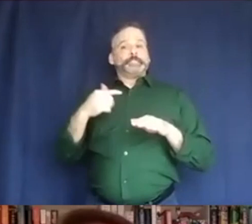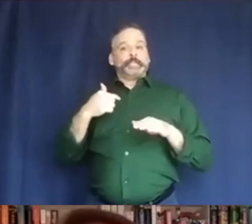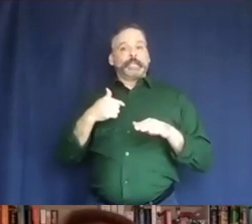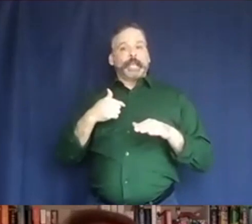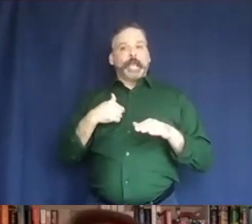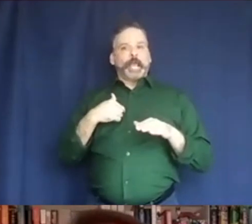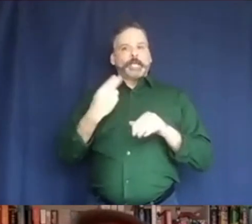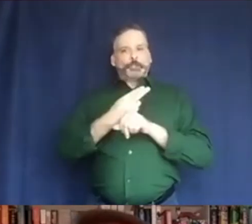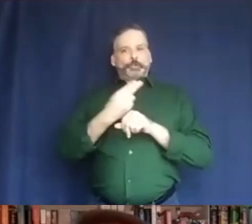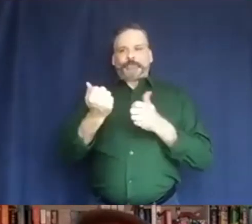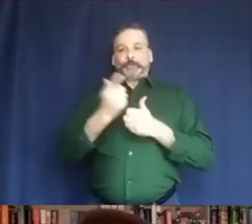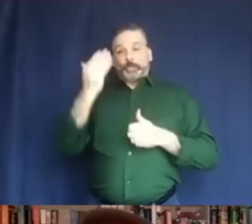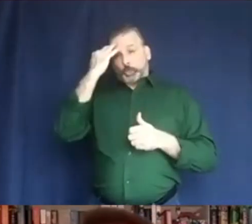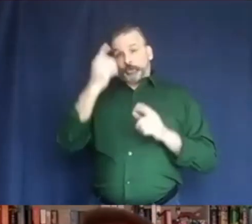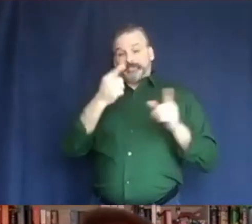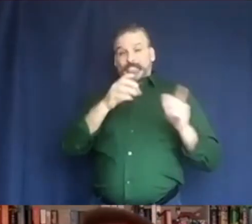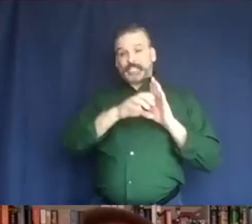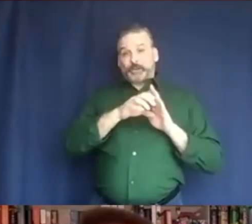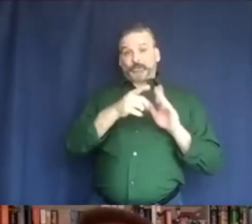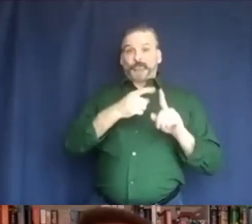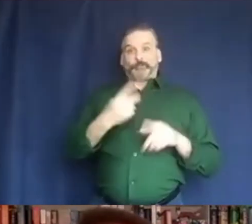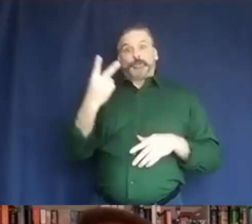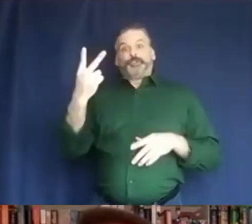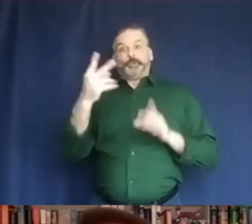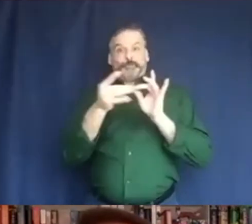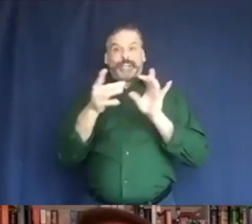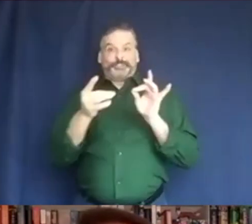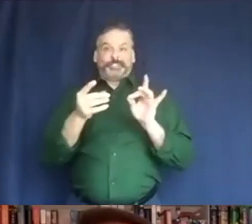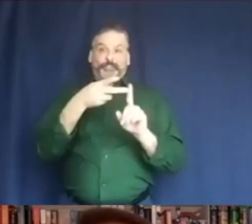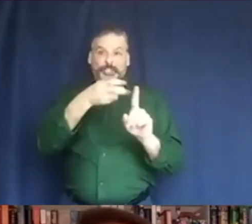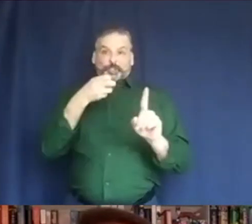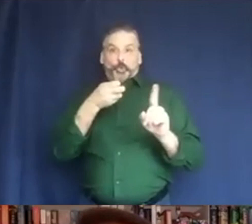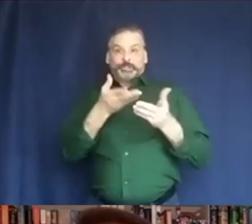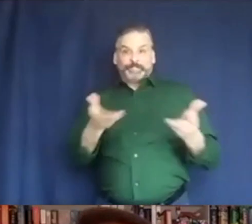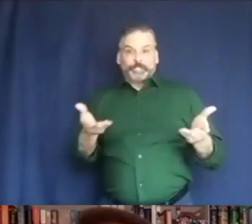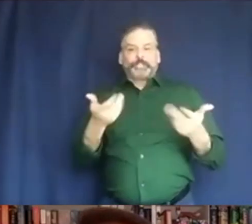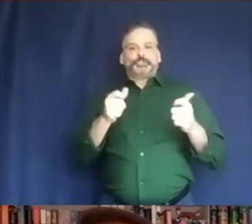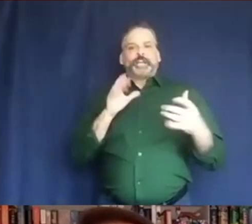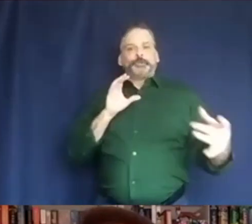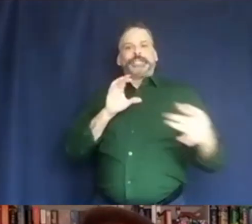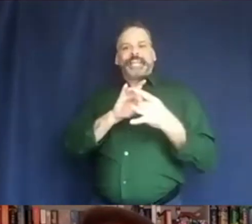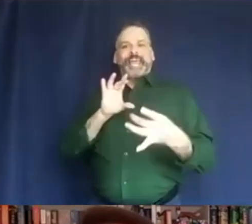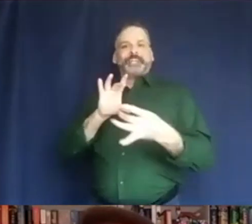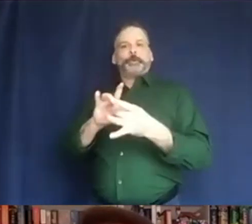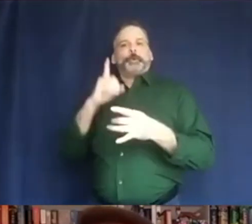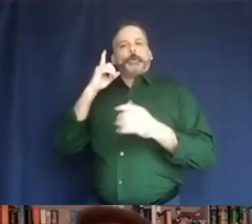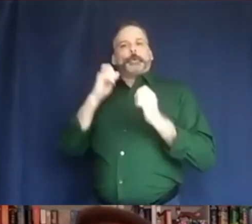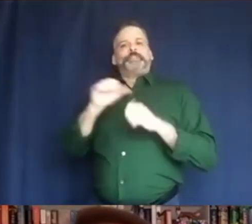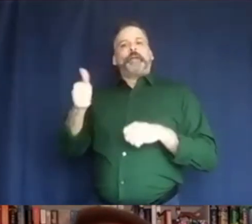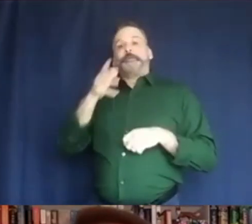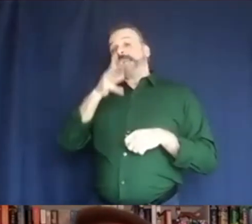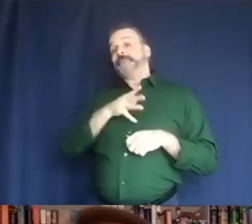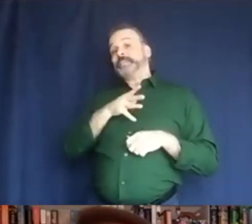knew about this character from her, you know, two mentions in the source material, and tried to make connections with other, you know, like female